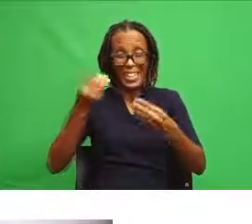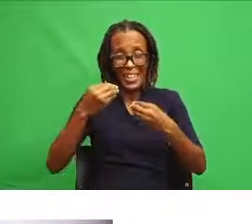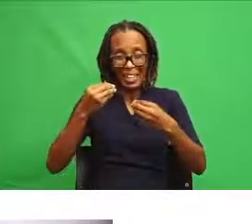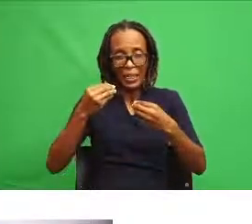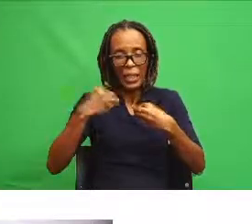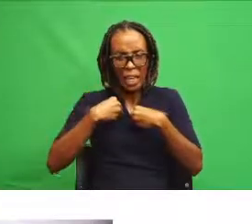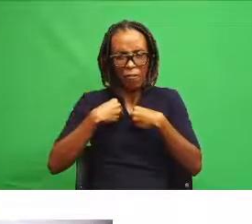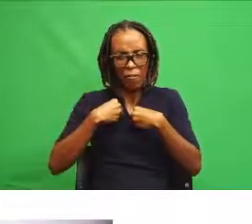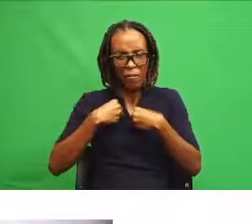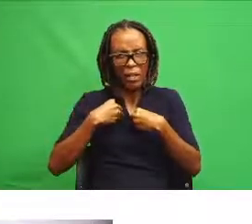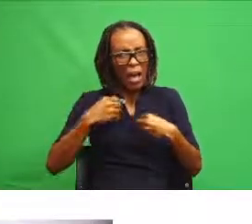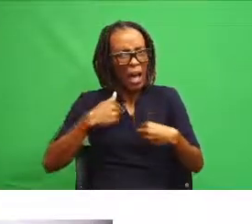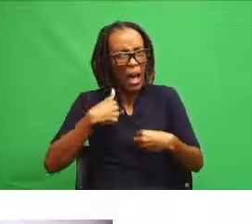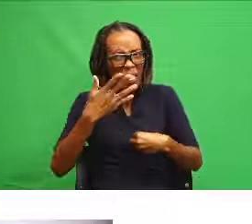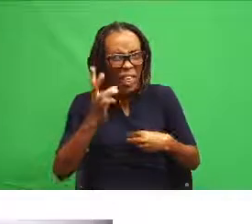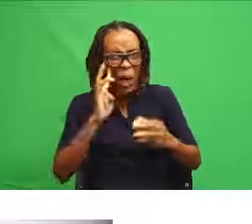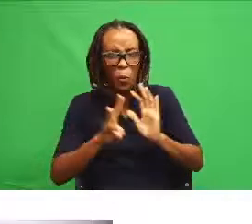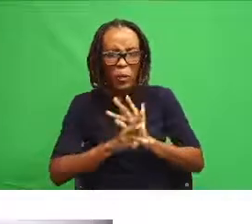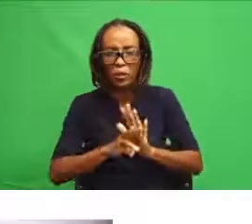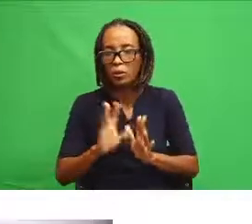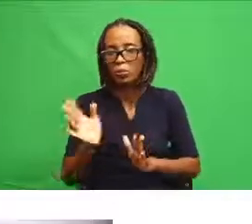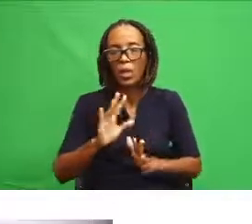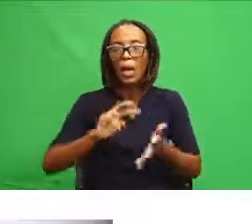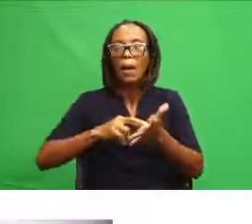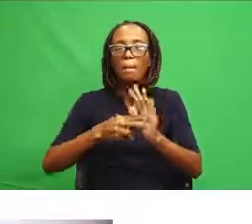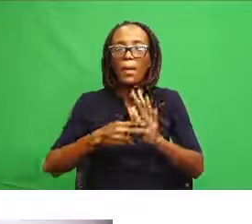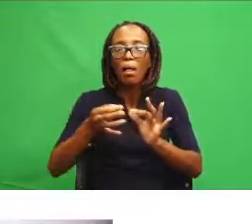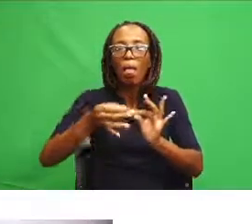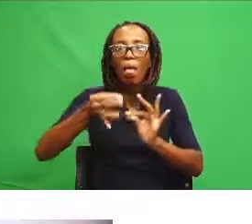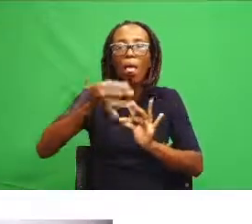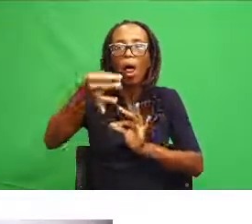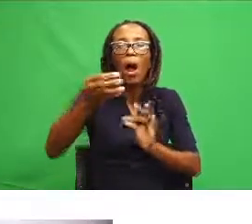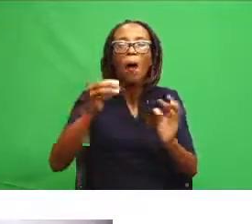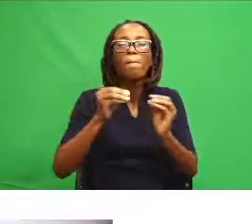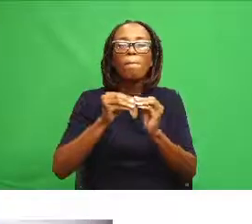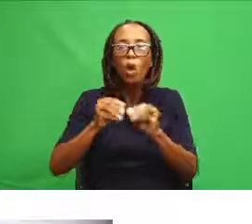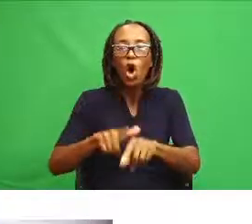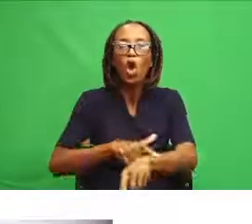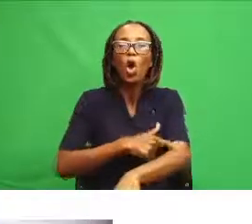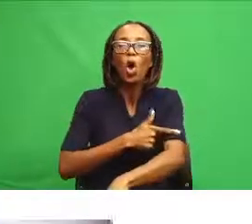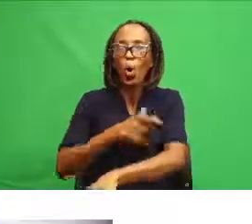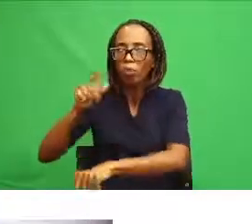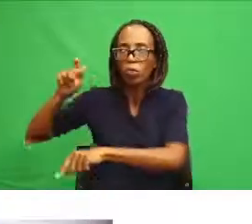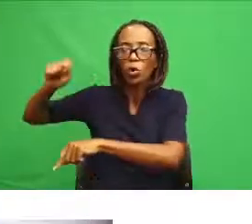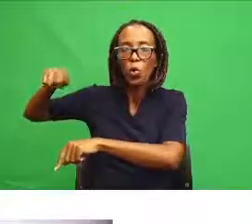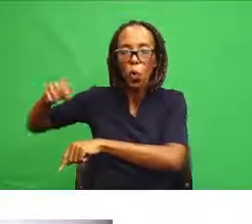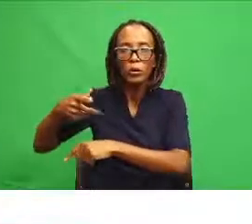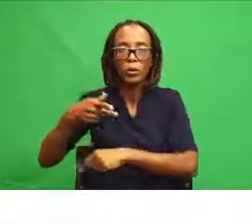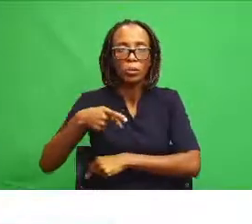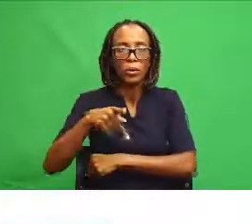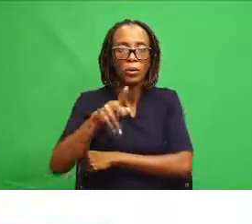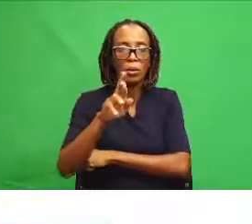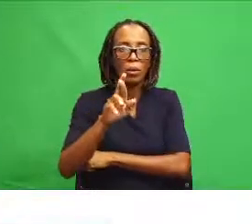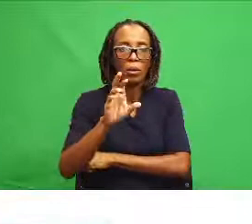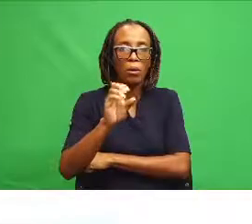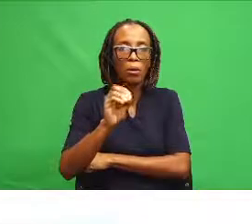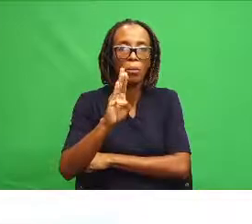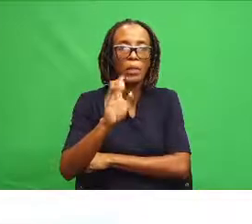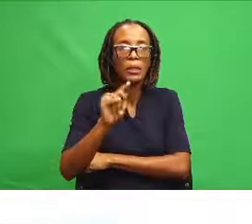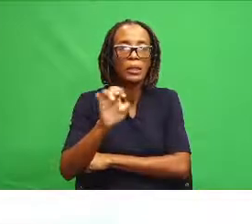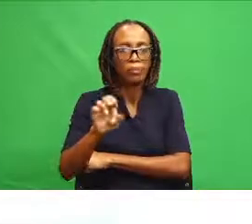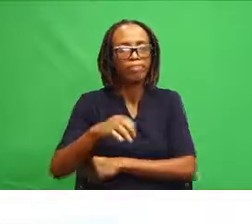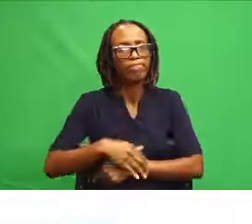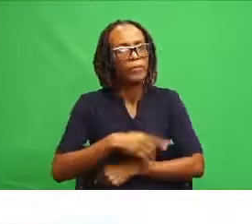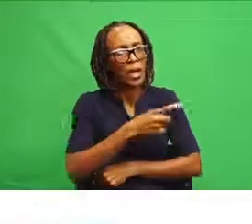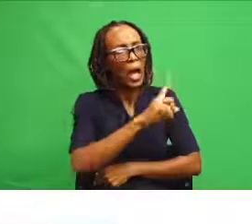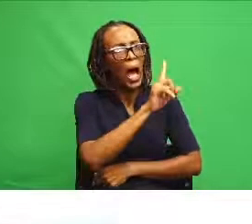of time that it takes to get a will probated will be impacted by that kind of a situation. Right. Now, where is the best